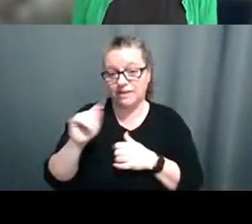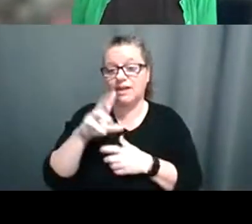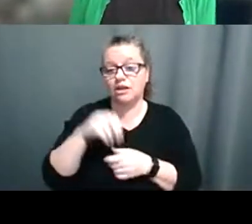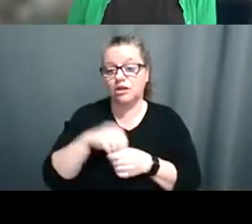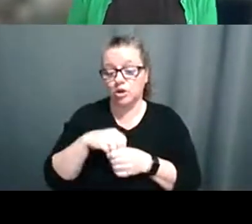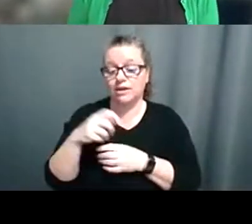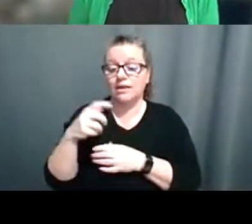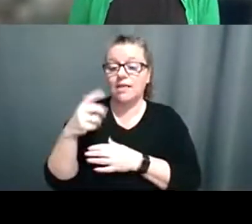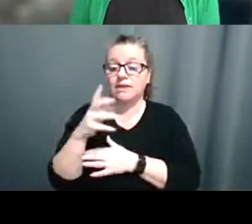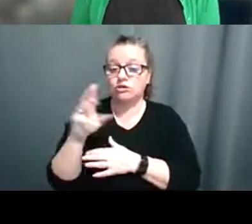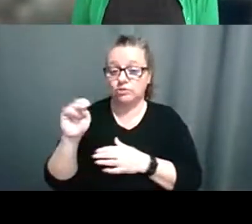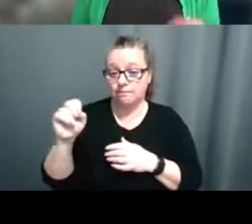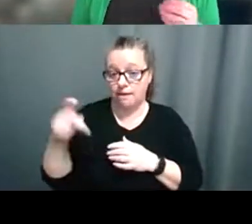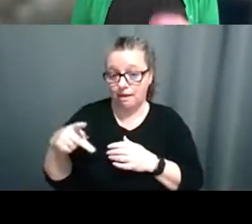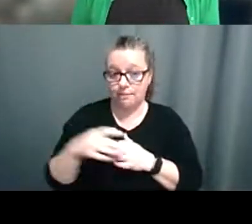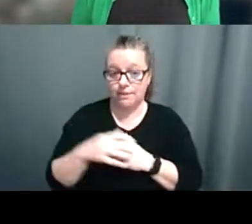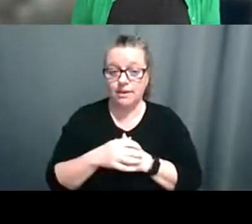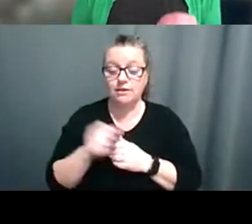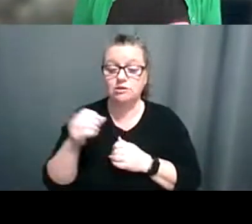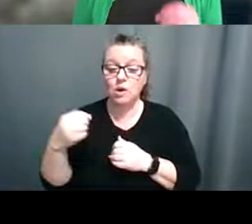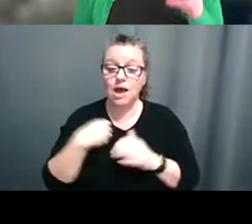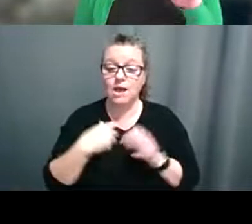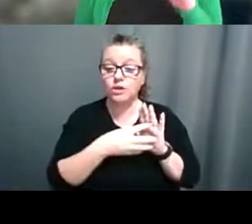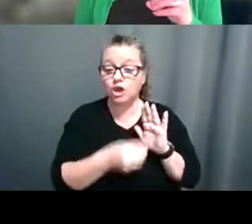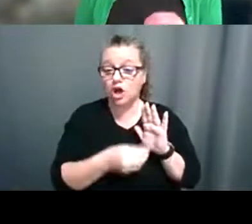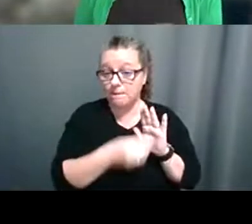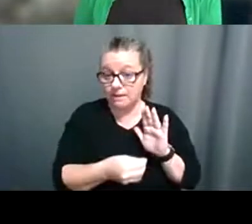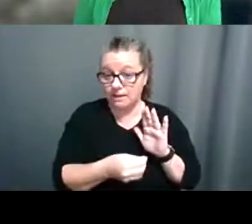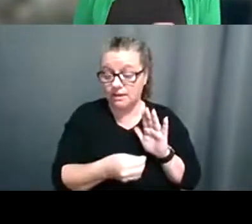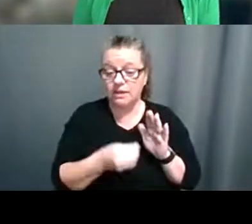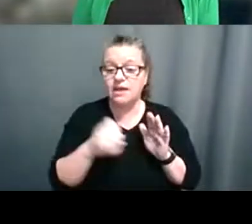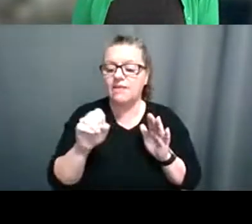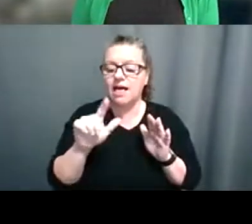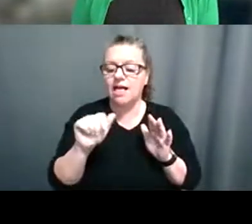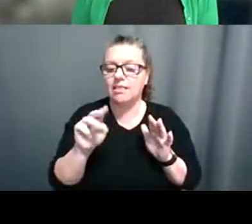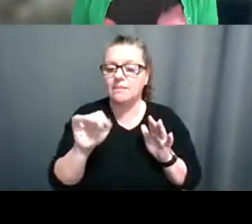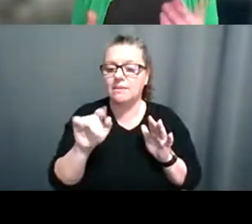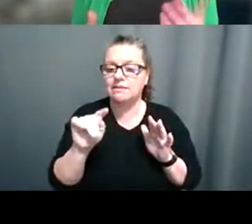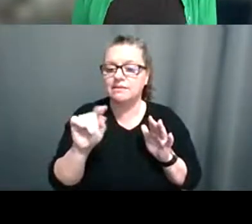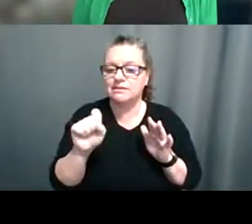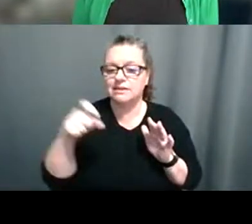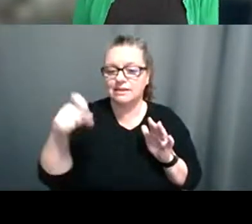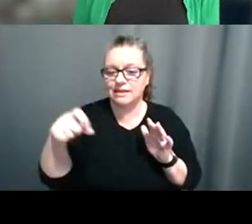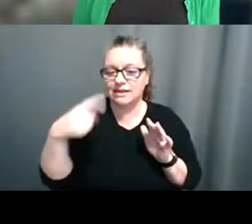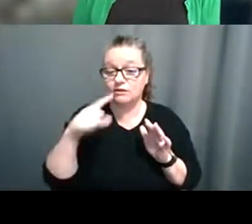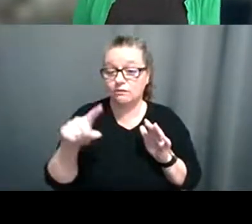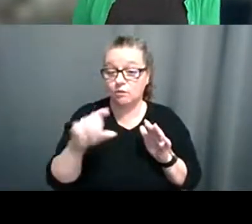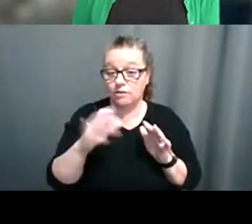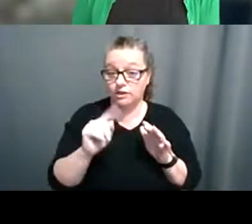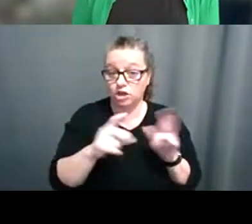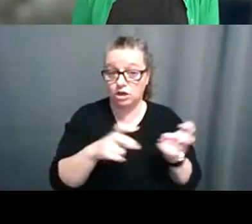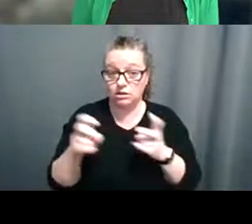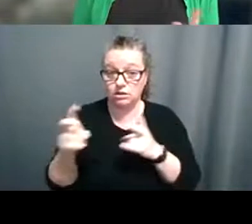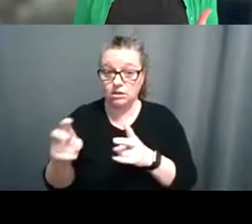as seen below. So I would copy the elements, just the elements needed for the chart, paste it into empty